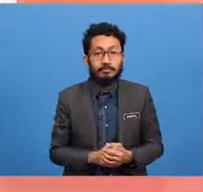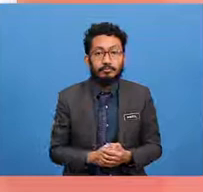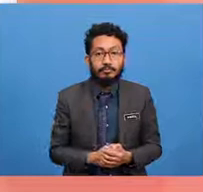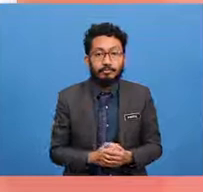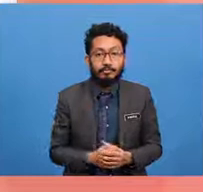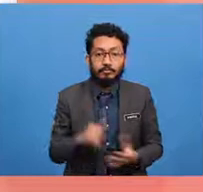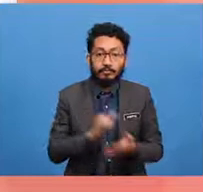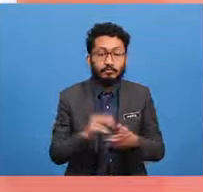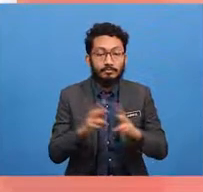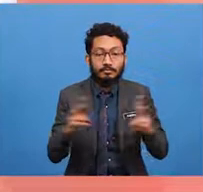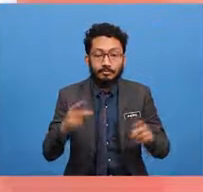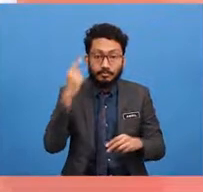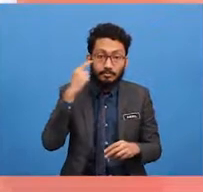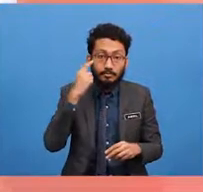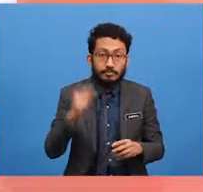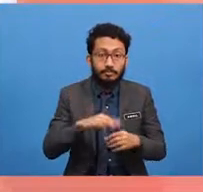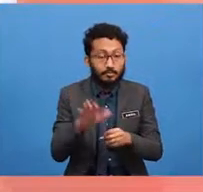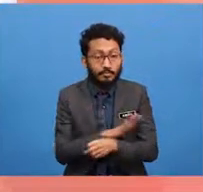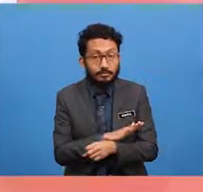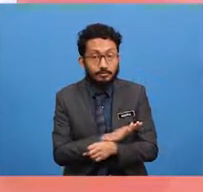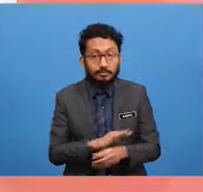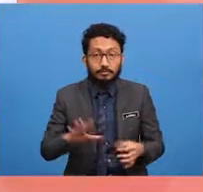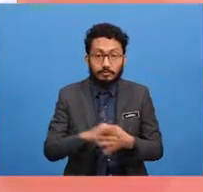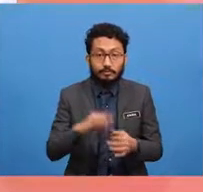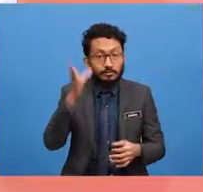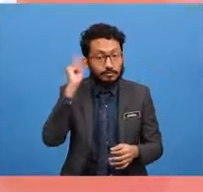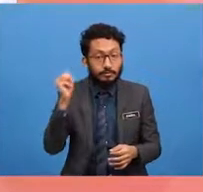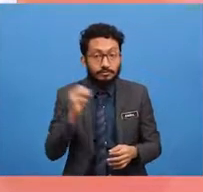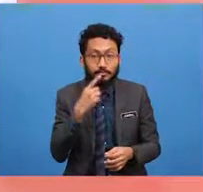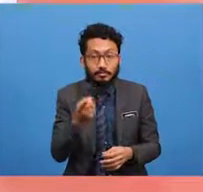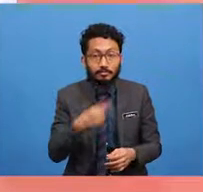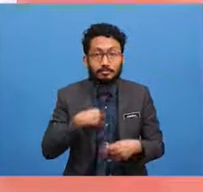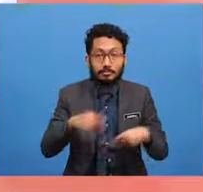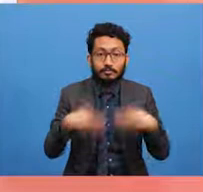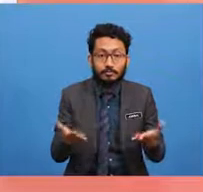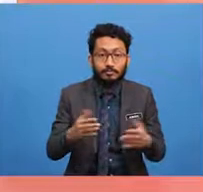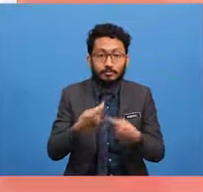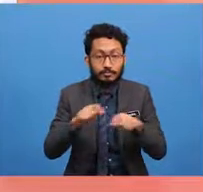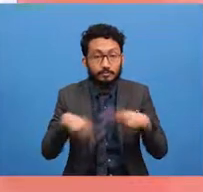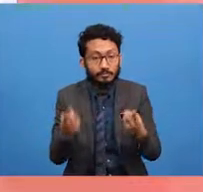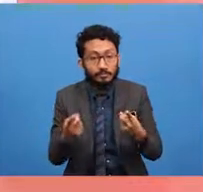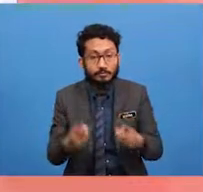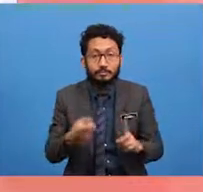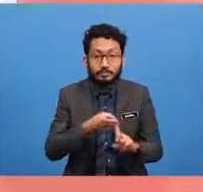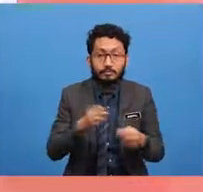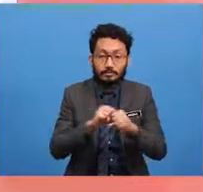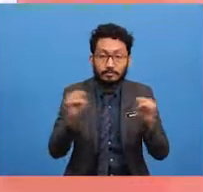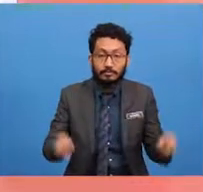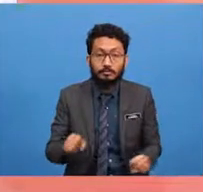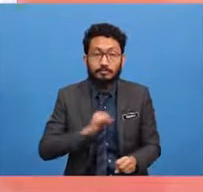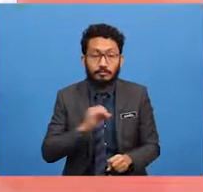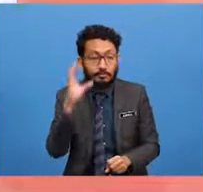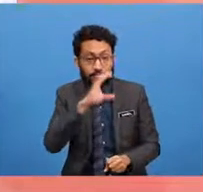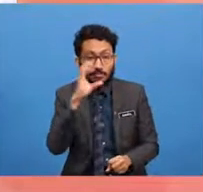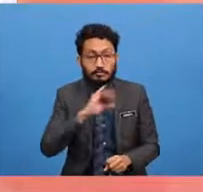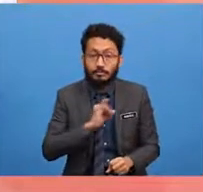considerate of him. Just tell me how to get there from the station and I'll find it.